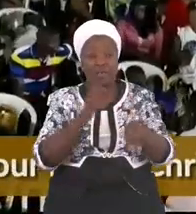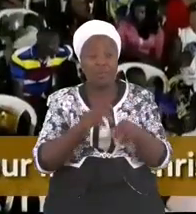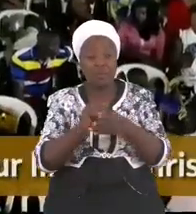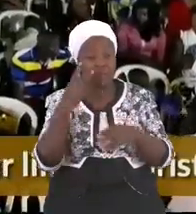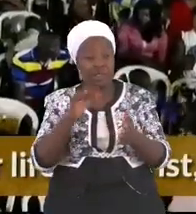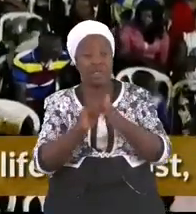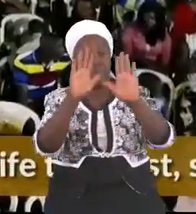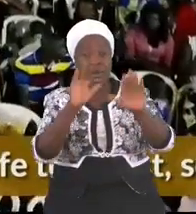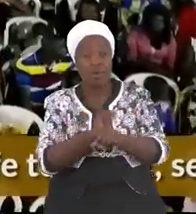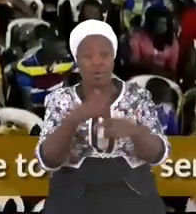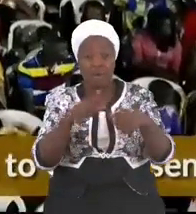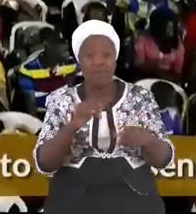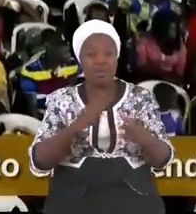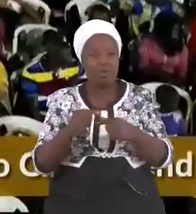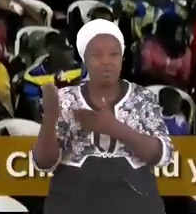them out.